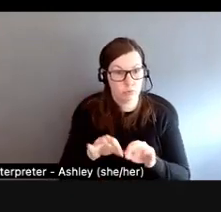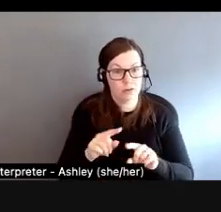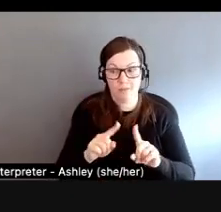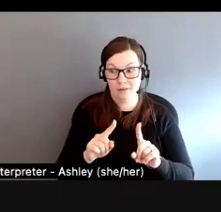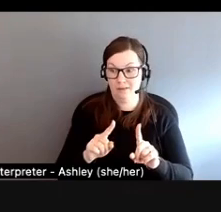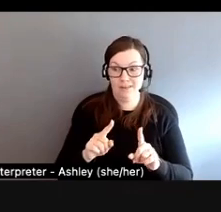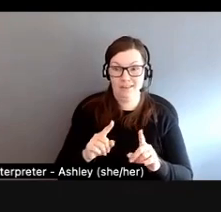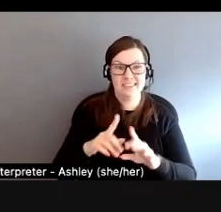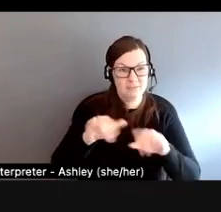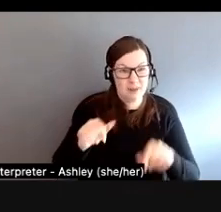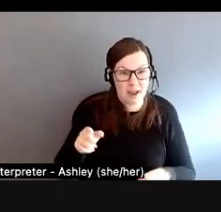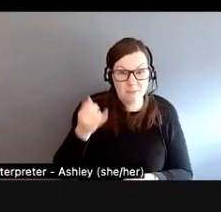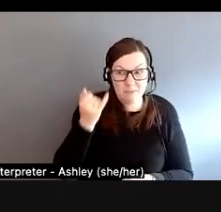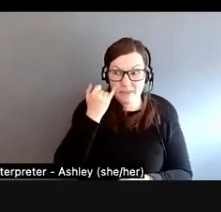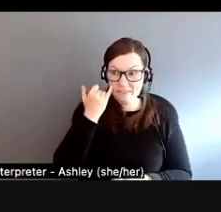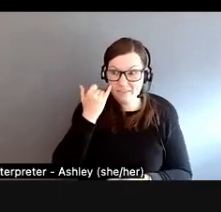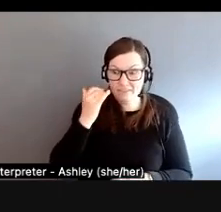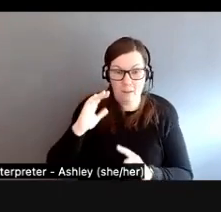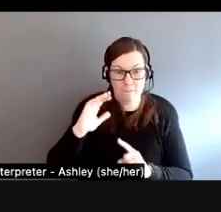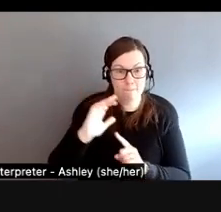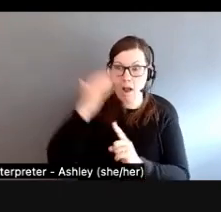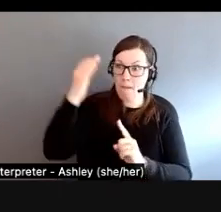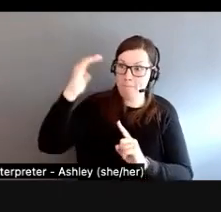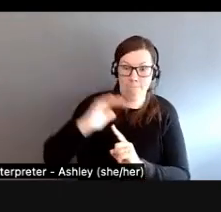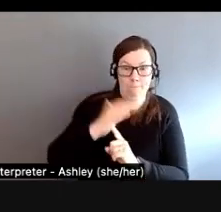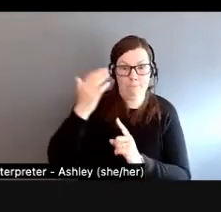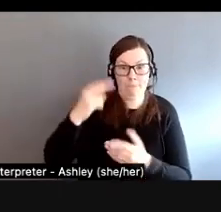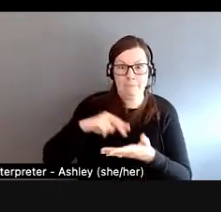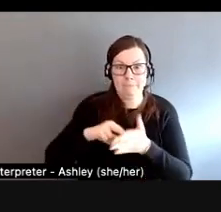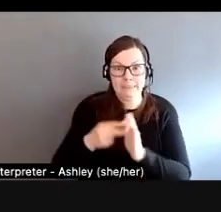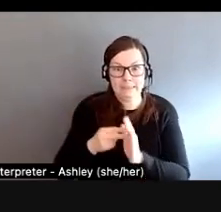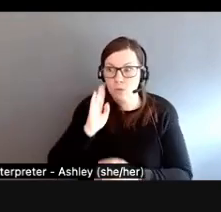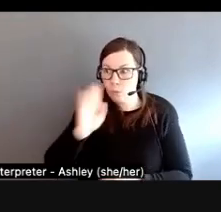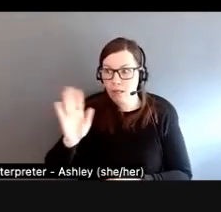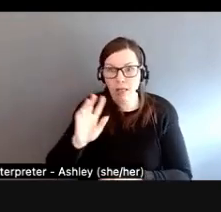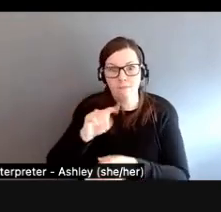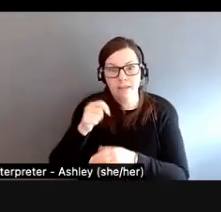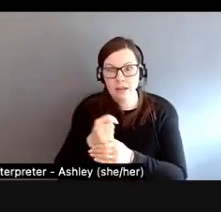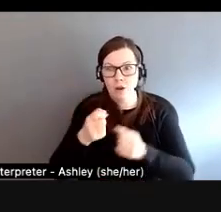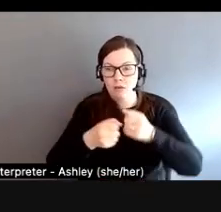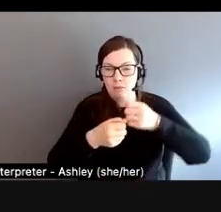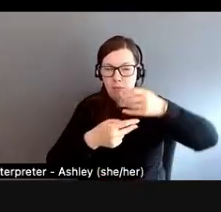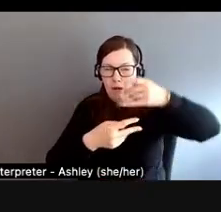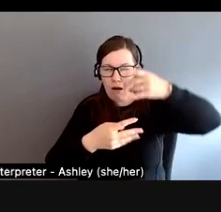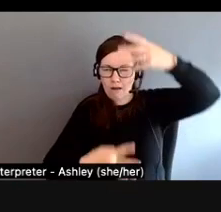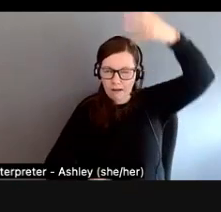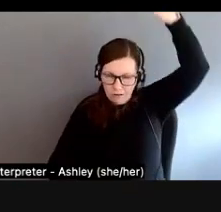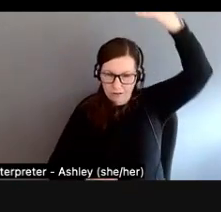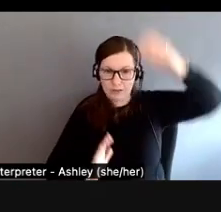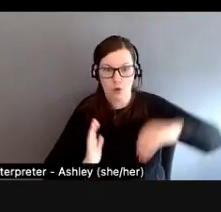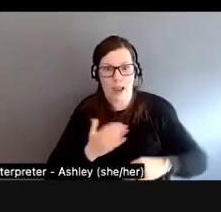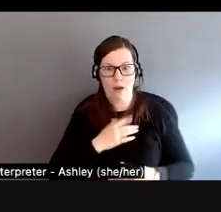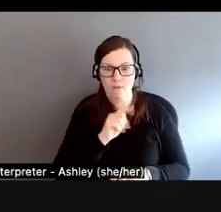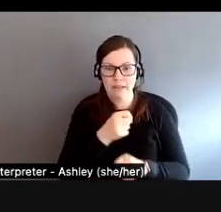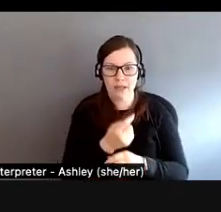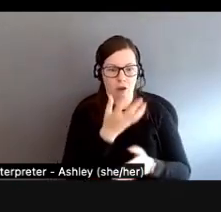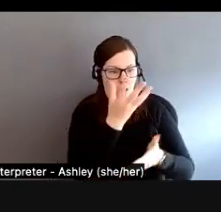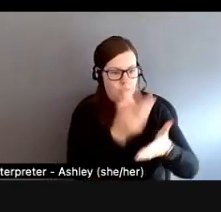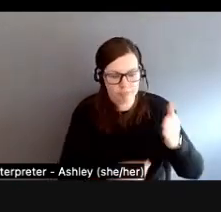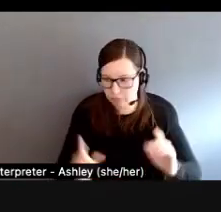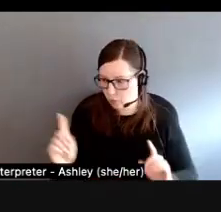Yeah, just stuff like that. And then making sure that it was quick and simple, but enough so that